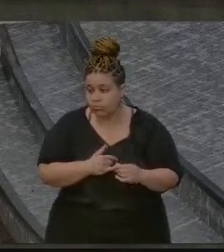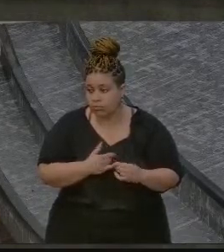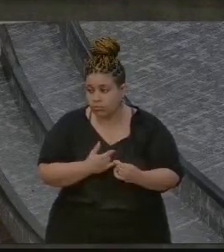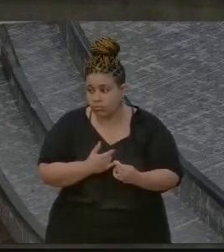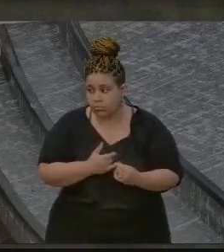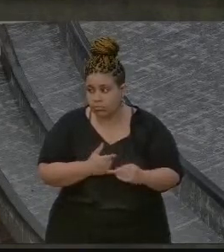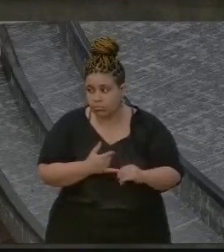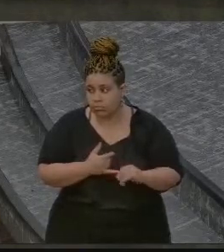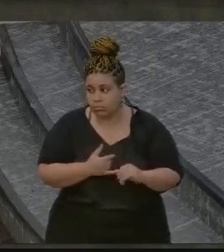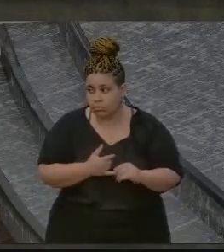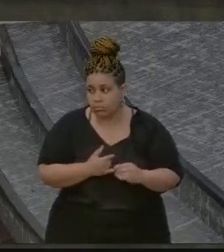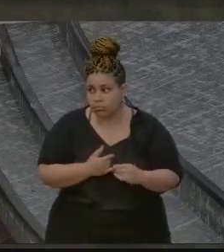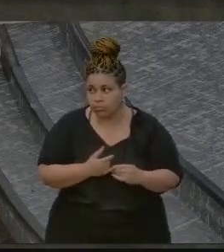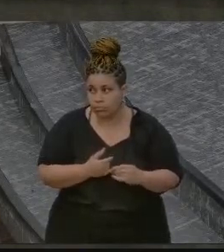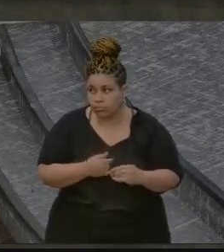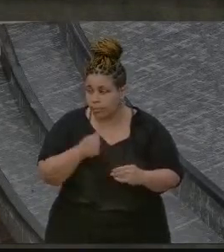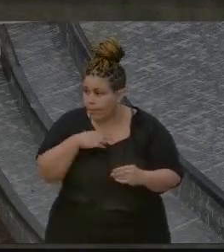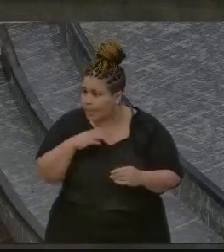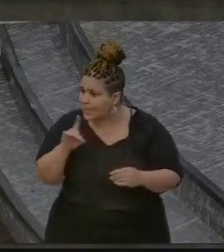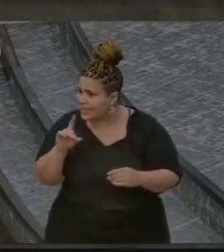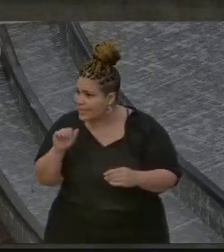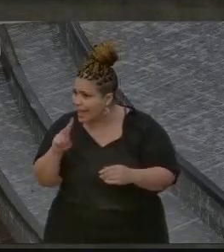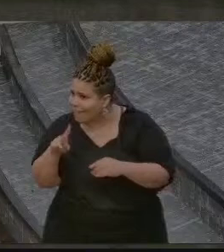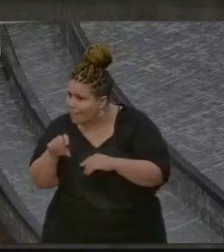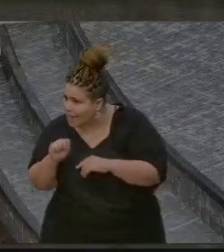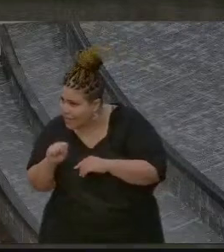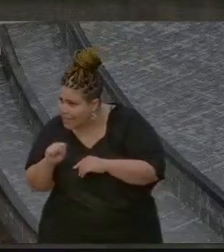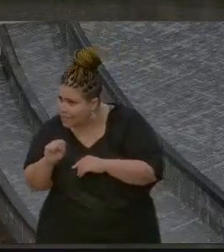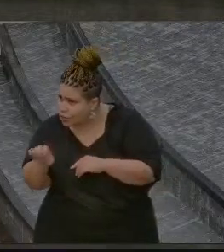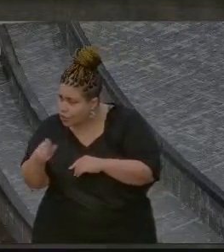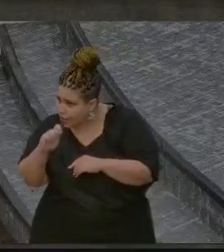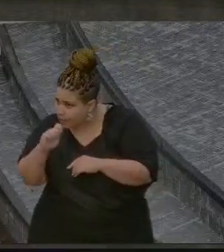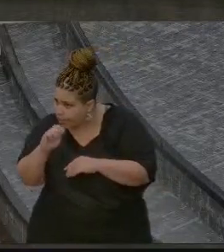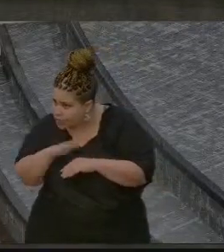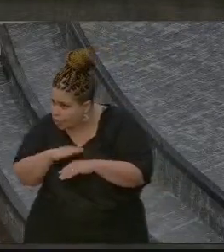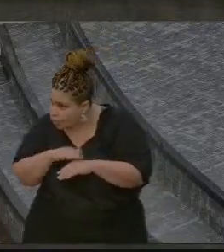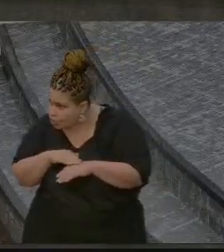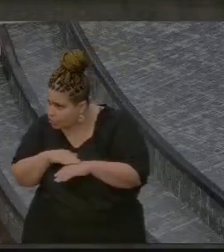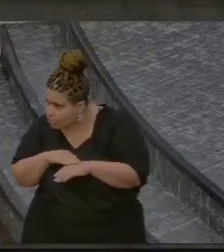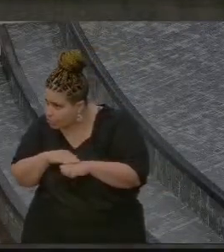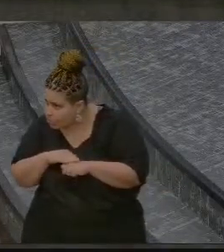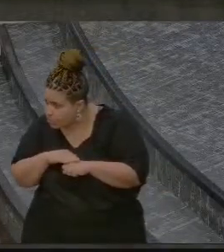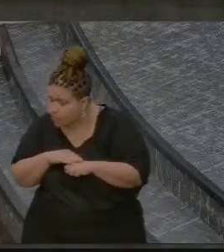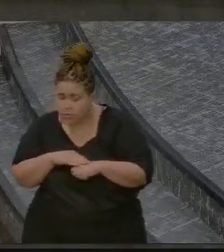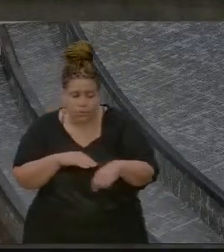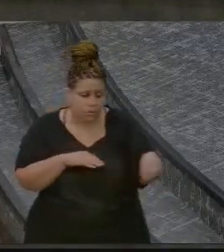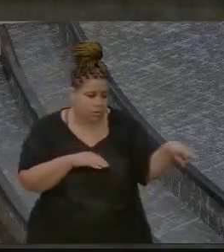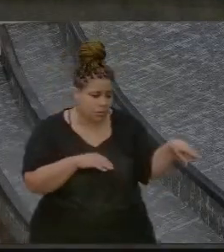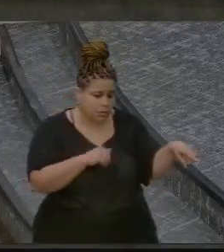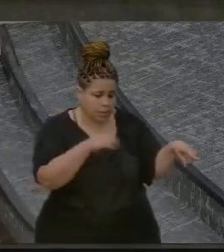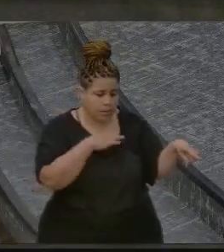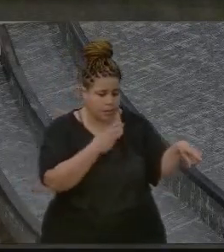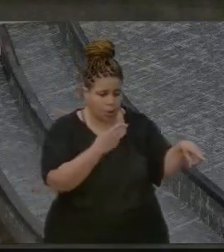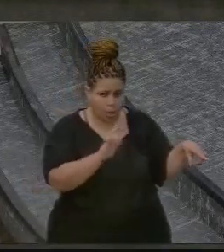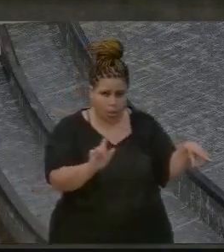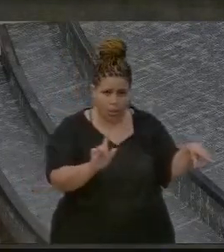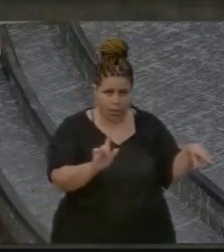Ms. Davis, and did you have your microphone is on. Do you have a question or comment? No, I'm good. Ms. Hall?